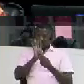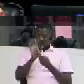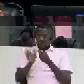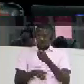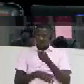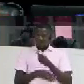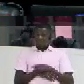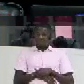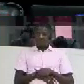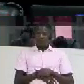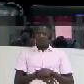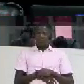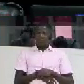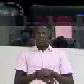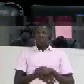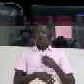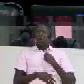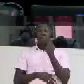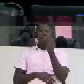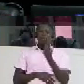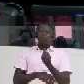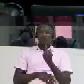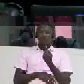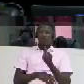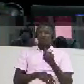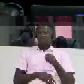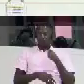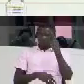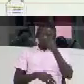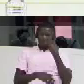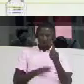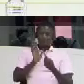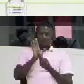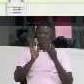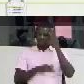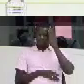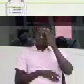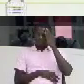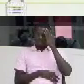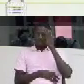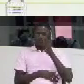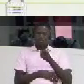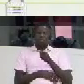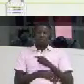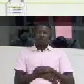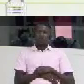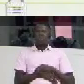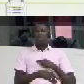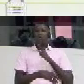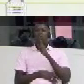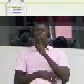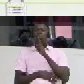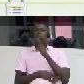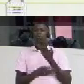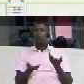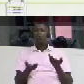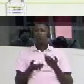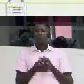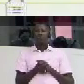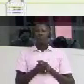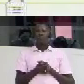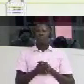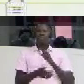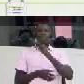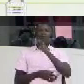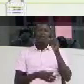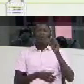kenn rek laa ci xamee. There was only one individual I knew. And who is that? kooku kan la. mooy solo